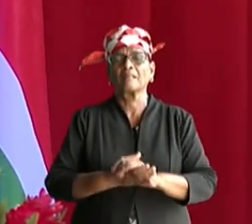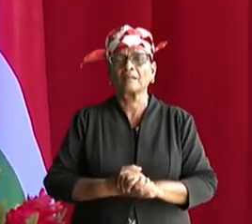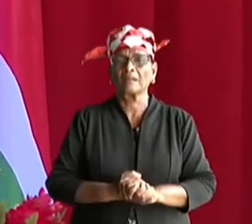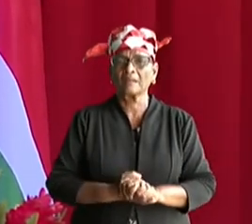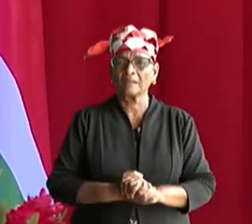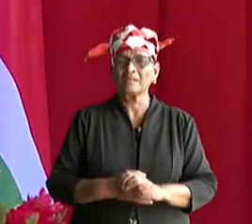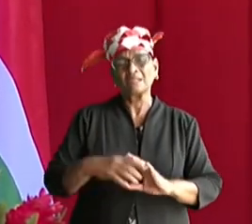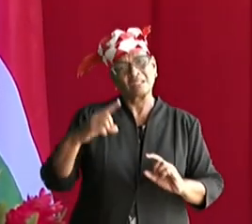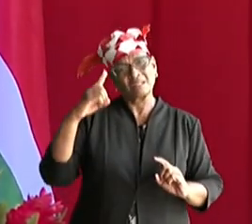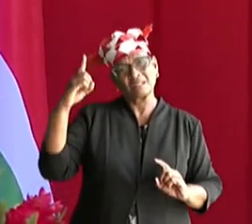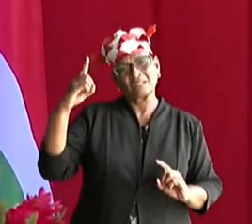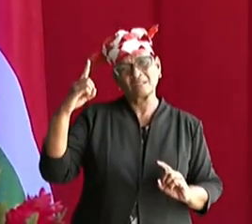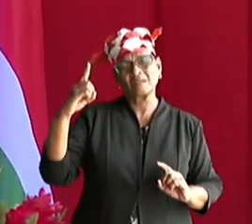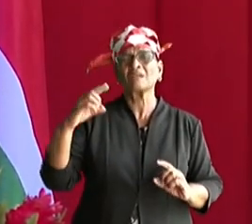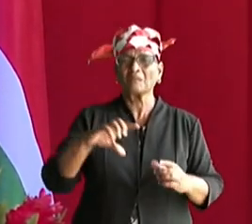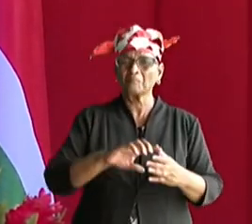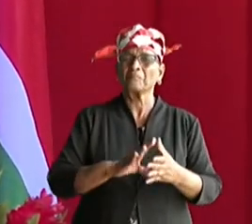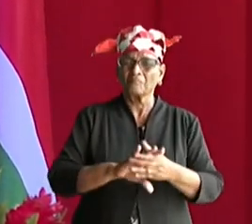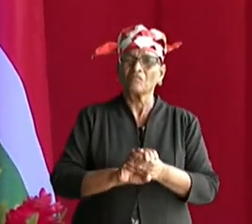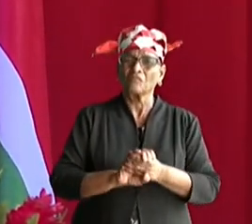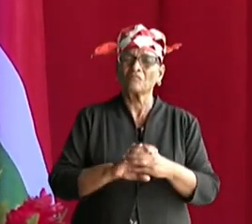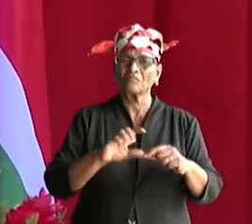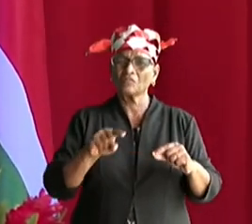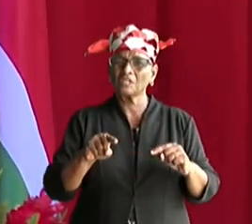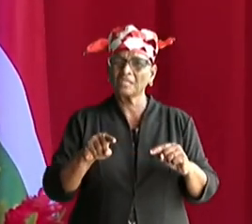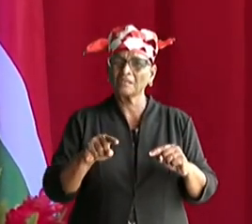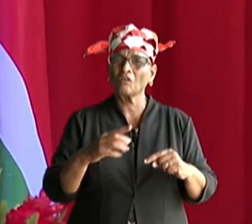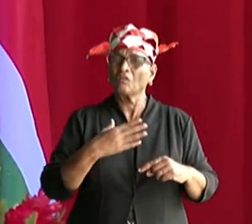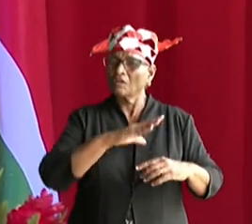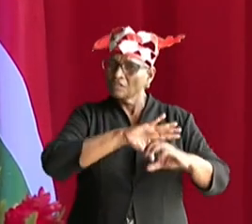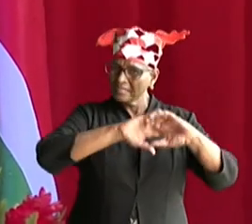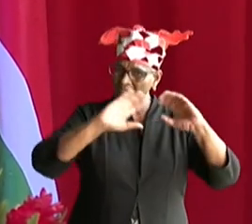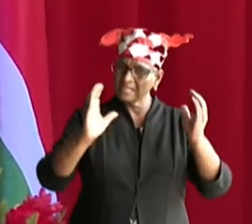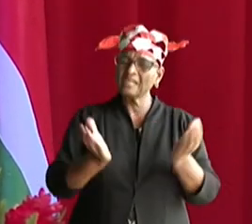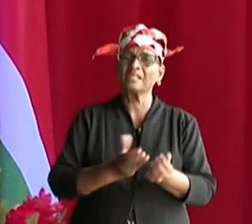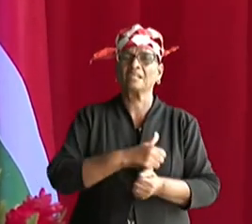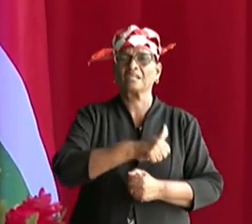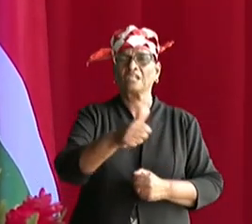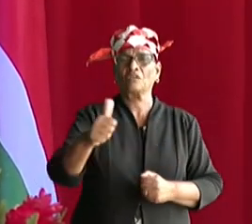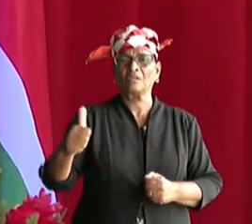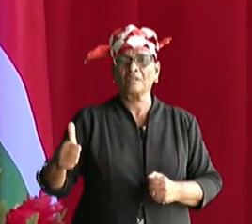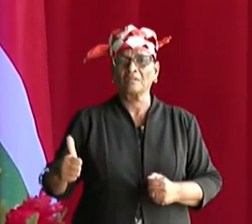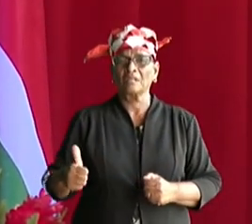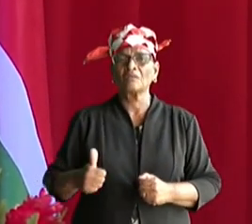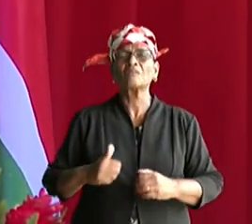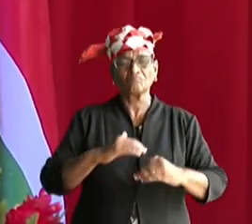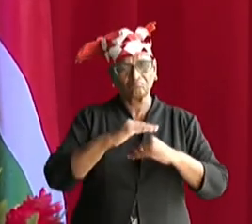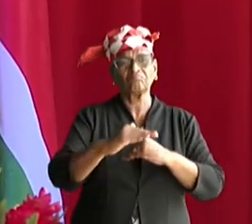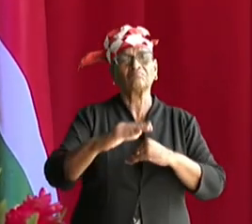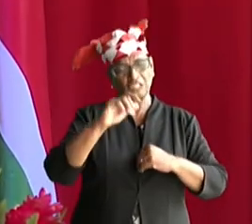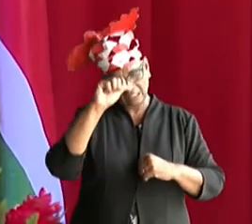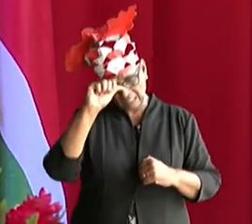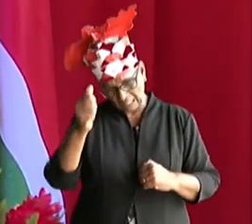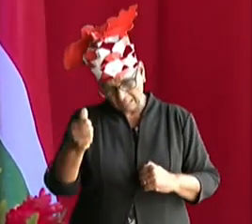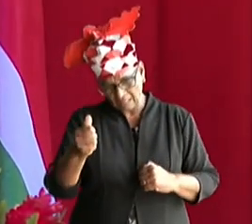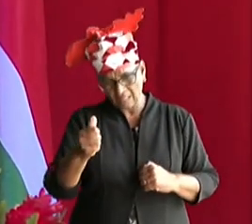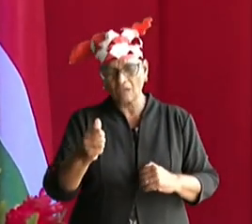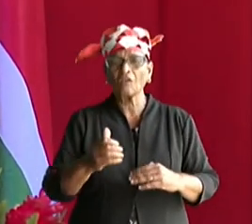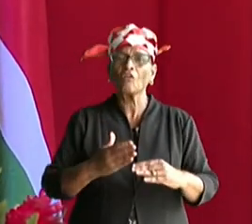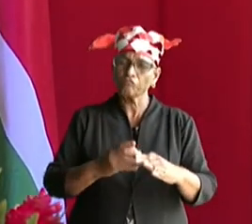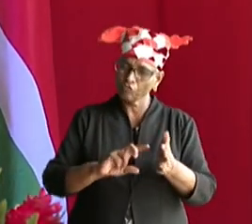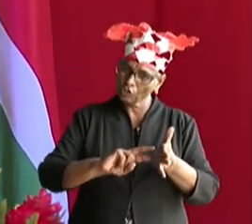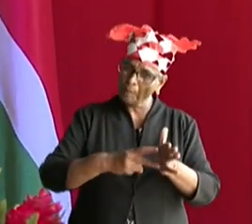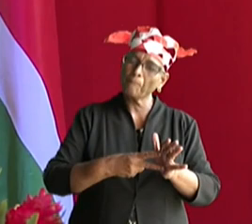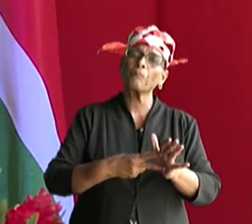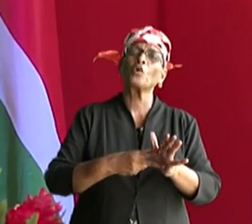The attention these resources now attract should make all of us even more thankful for the achievement of